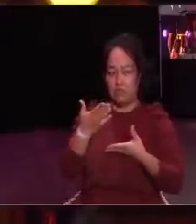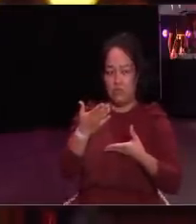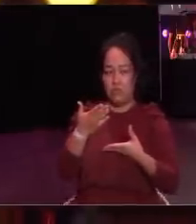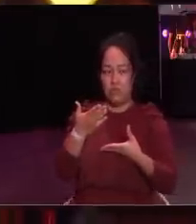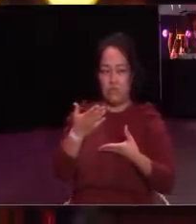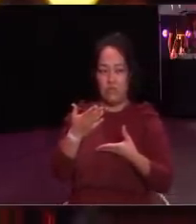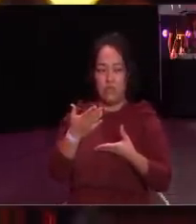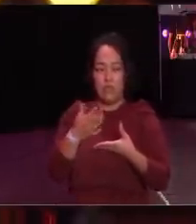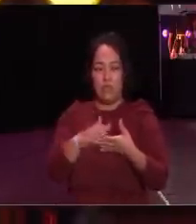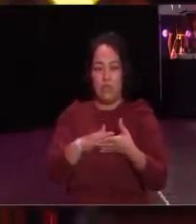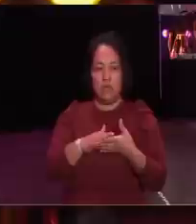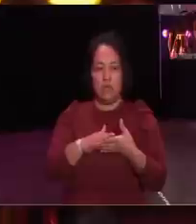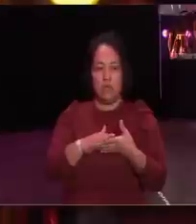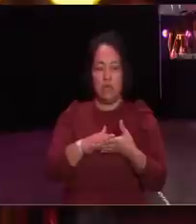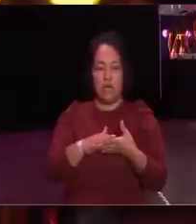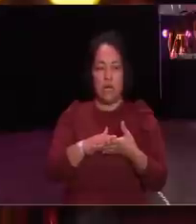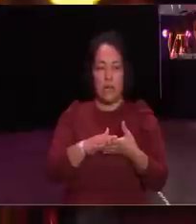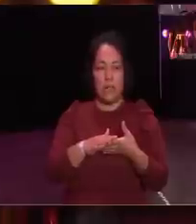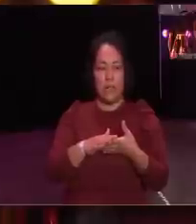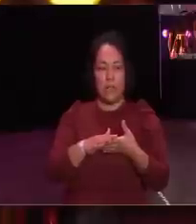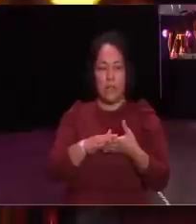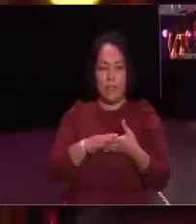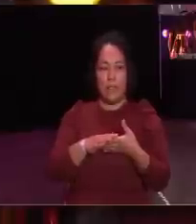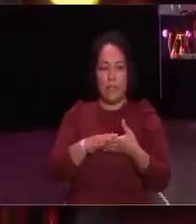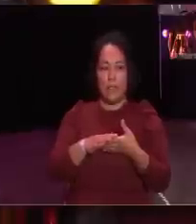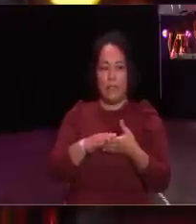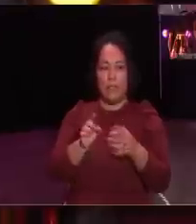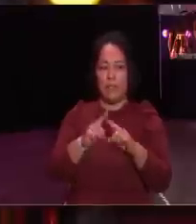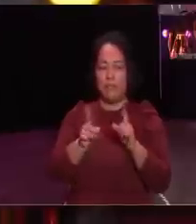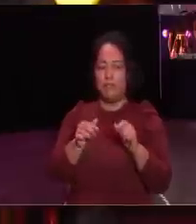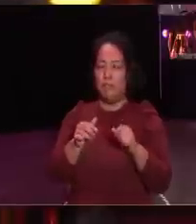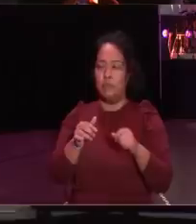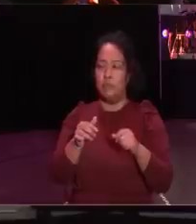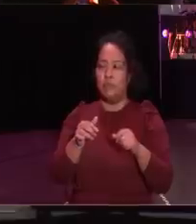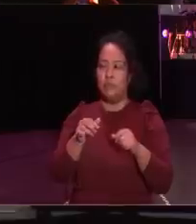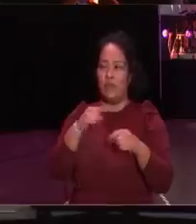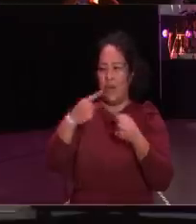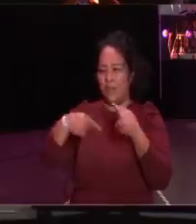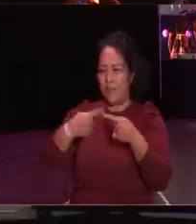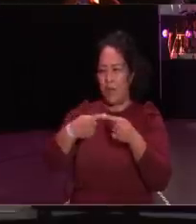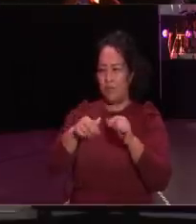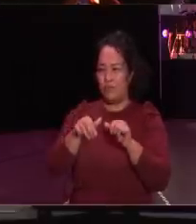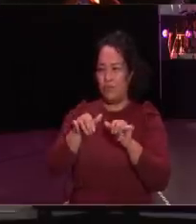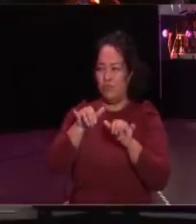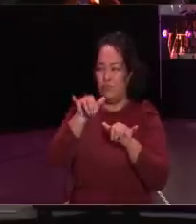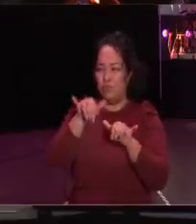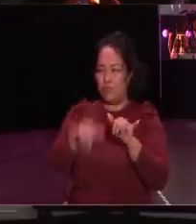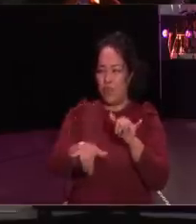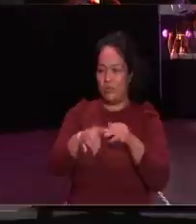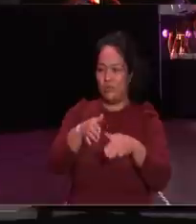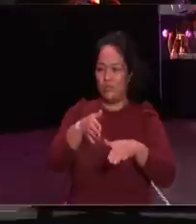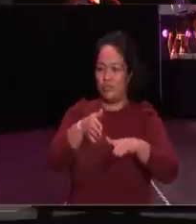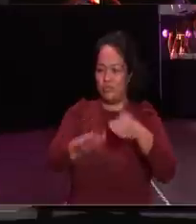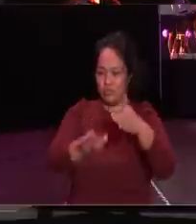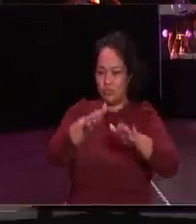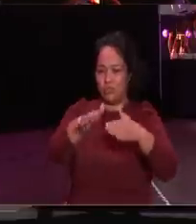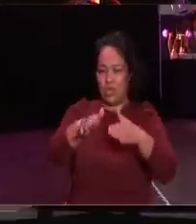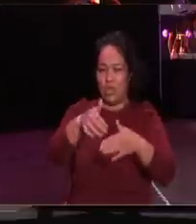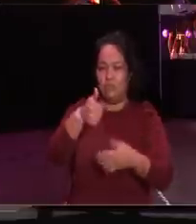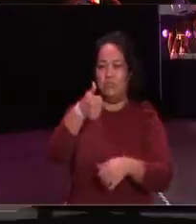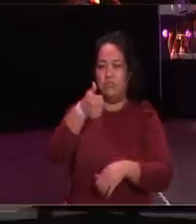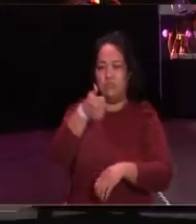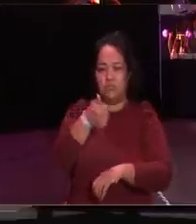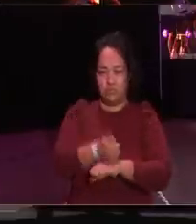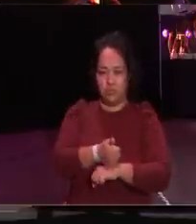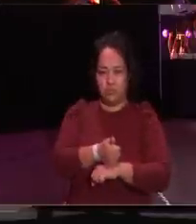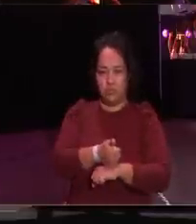se trata de permanecer caminando. But this is about remaining walking. Oye esto. Listen to this. Aun cuando tus